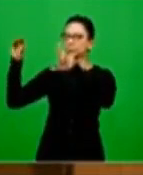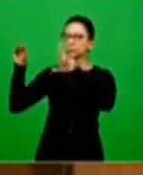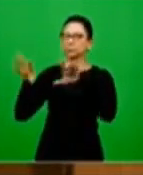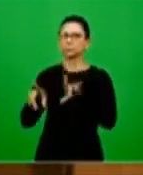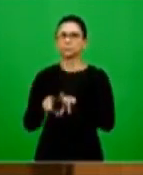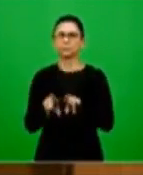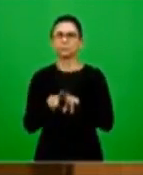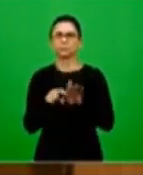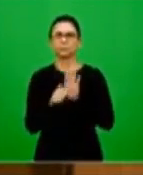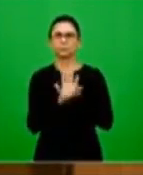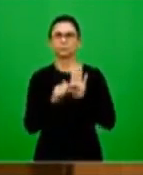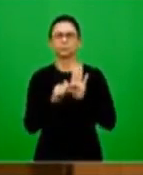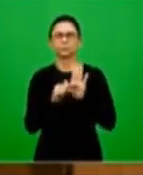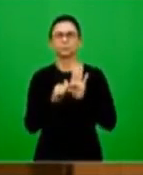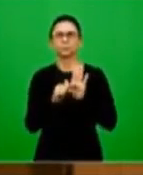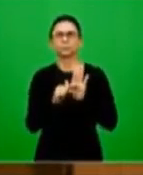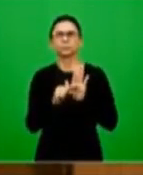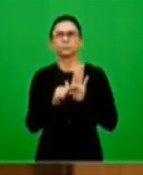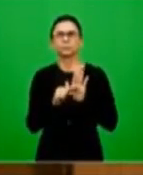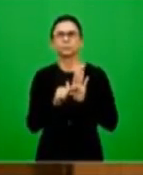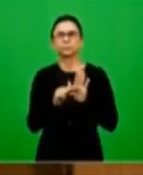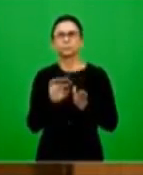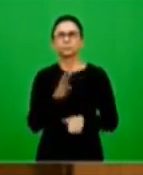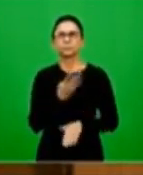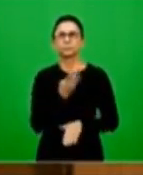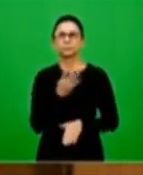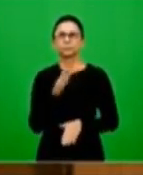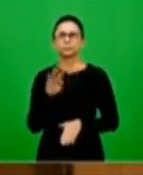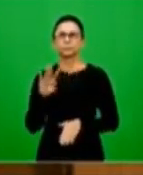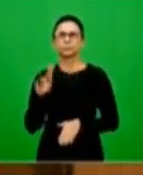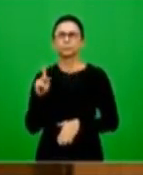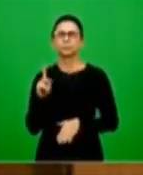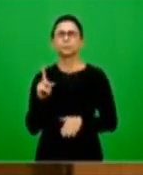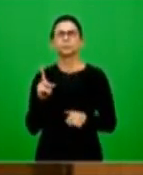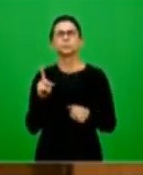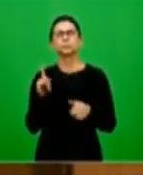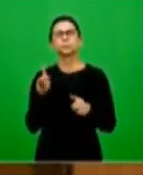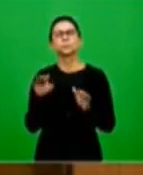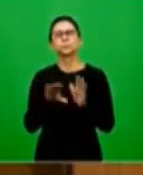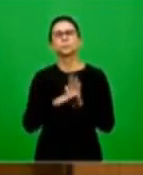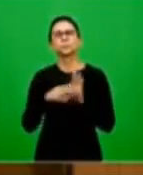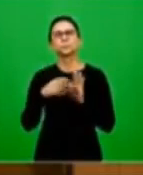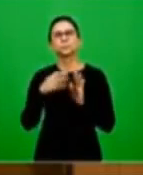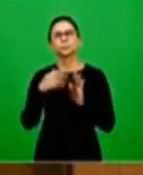be projected on the screen. The verse that we're going to read is the letter to the Hebrews.